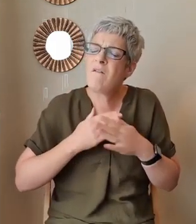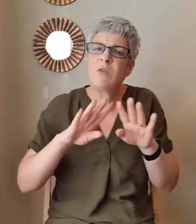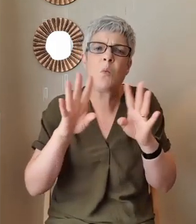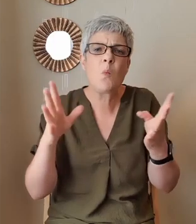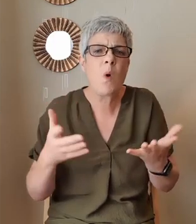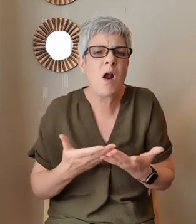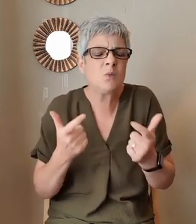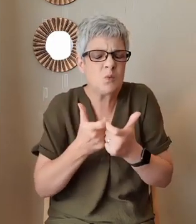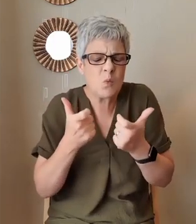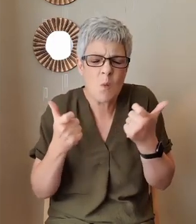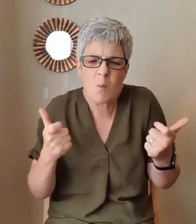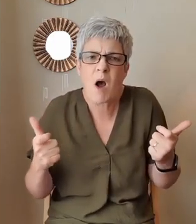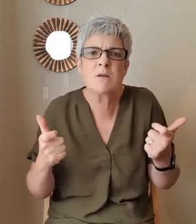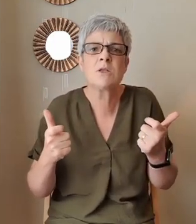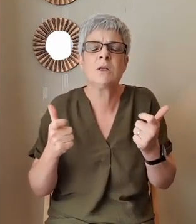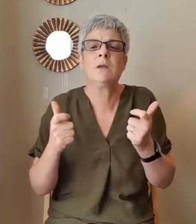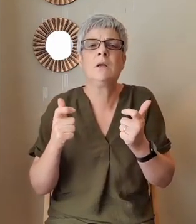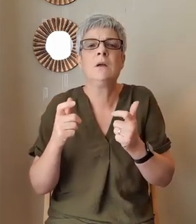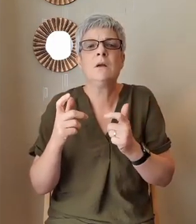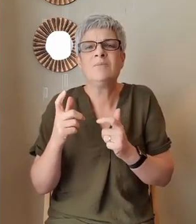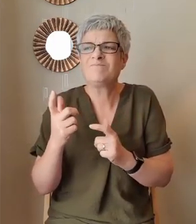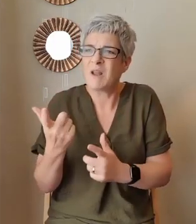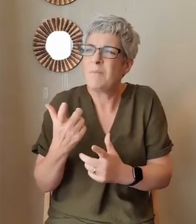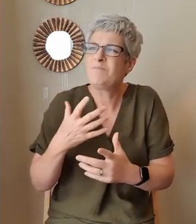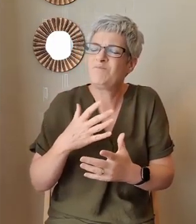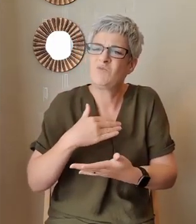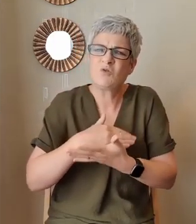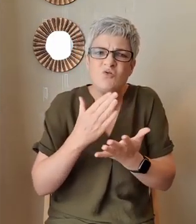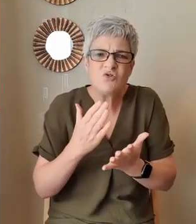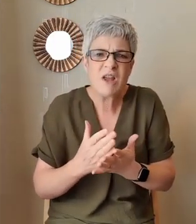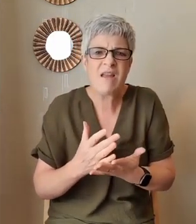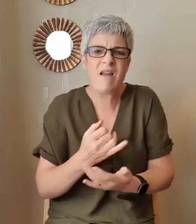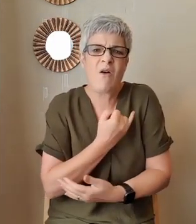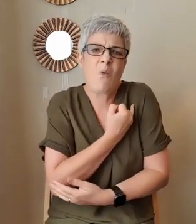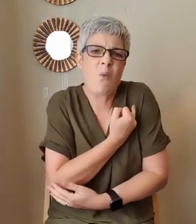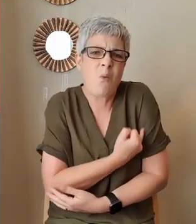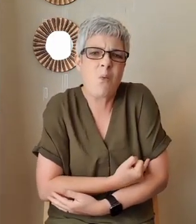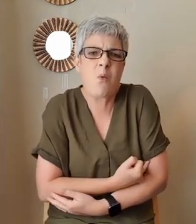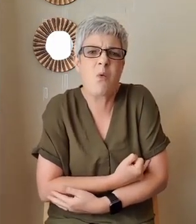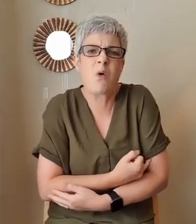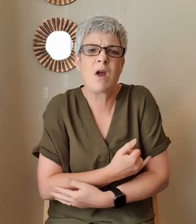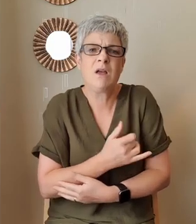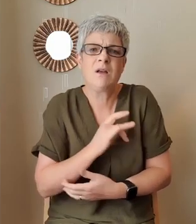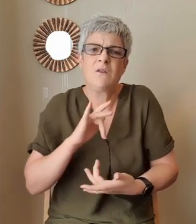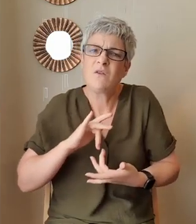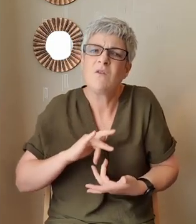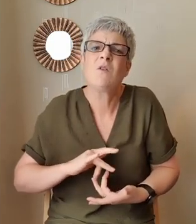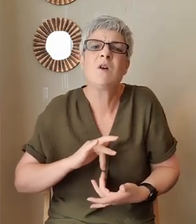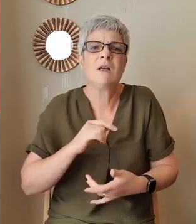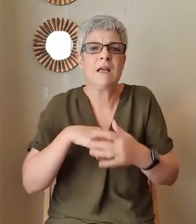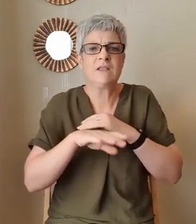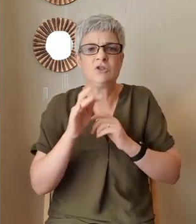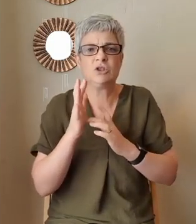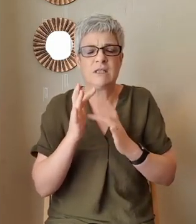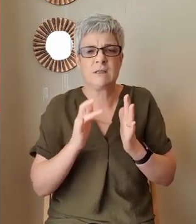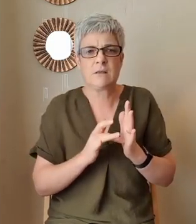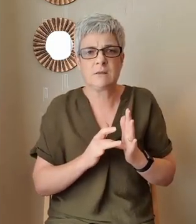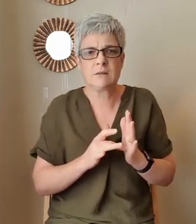You loved the world that much to come and share its vulnerability, its fragility in Jesus.